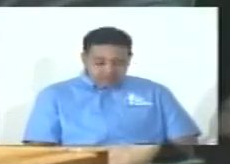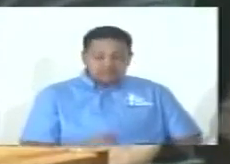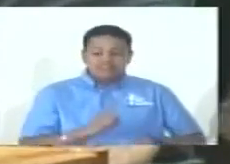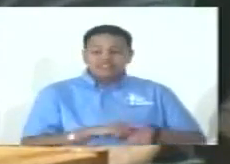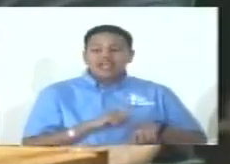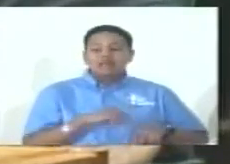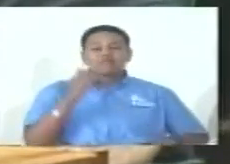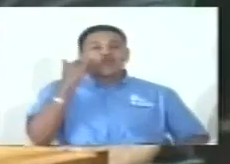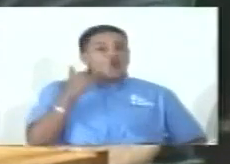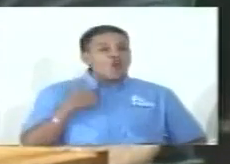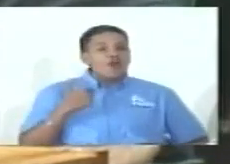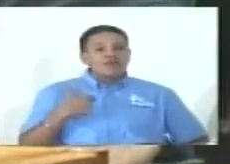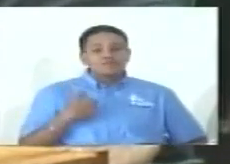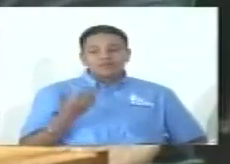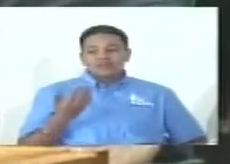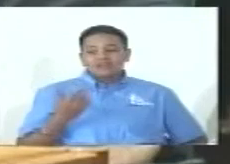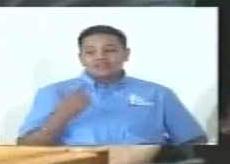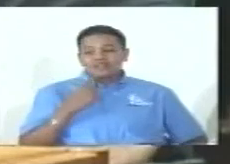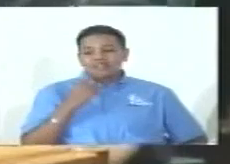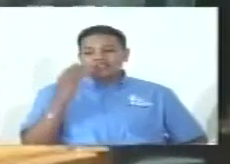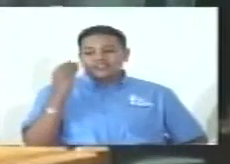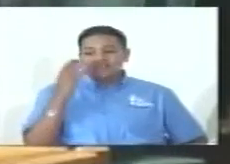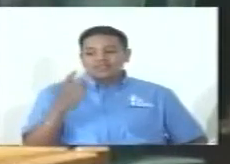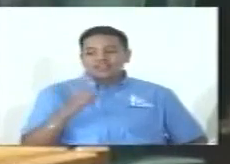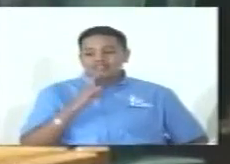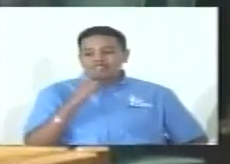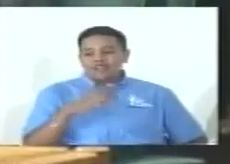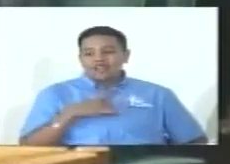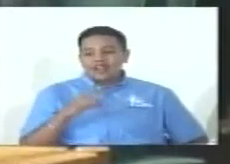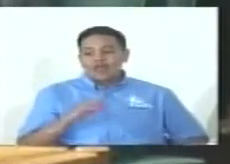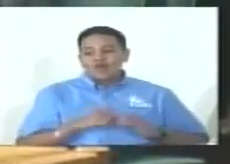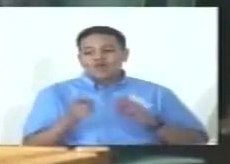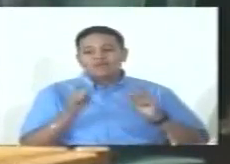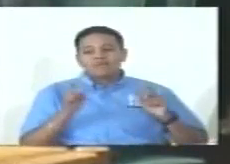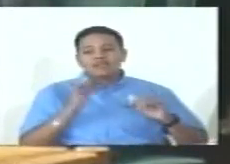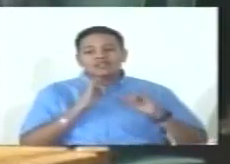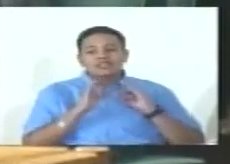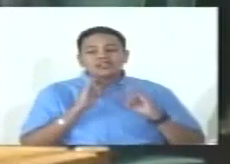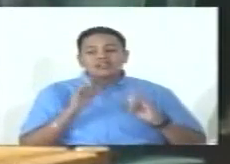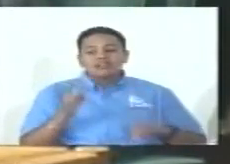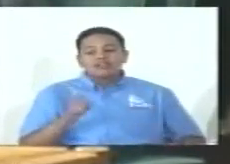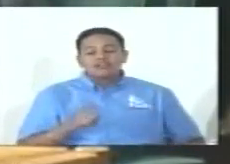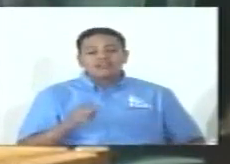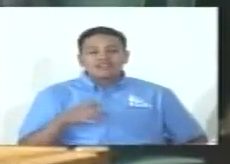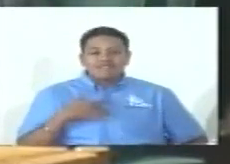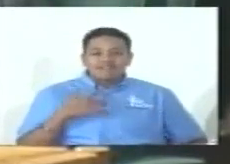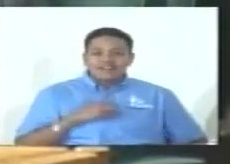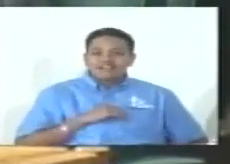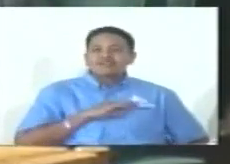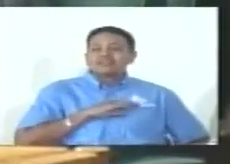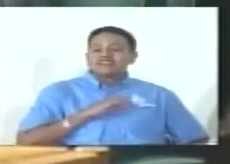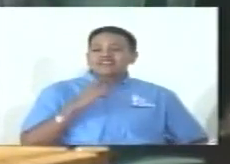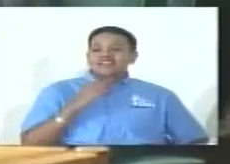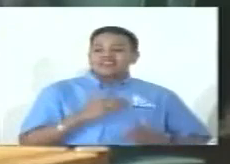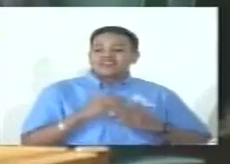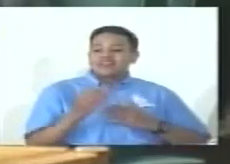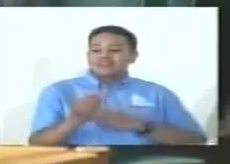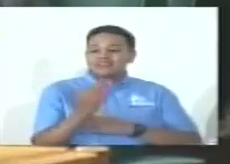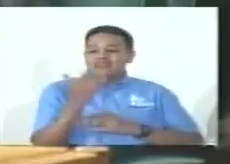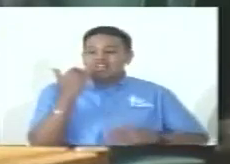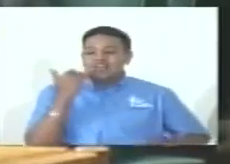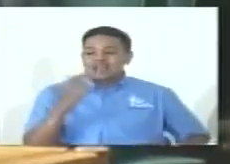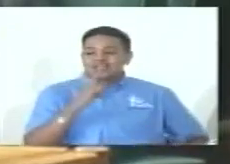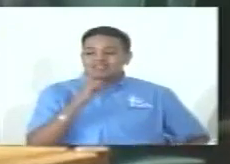called and, you know, he said, I really liked how you handled that interview. And, you know, it felt good. And the very next morning he called and